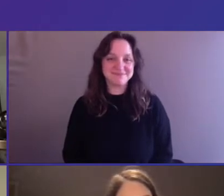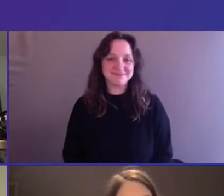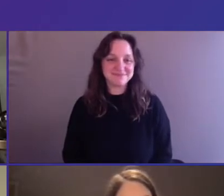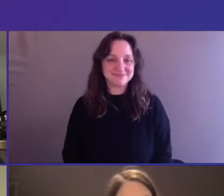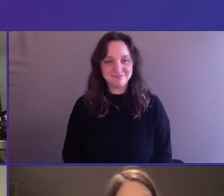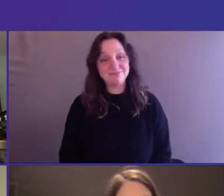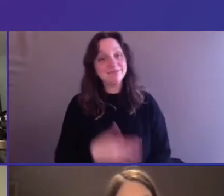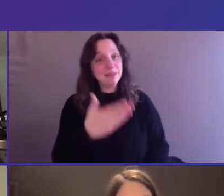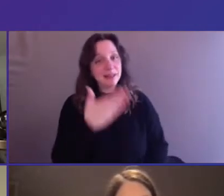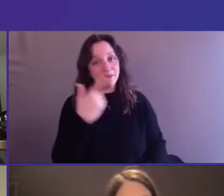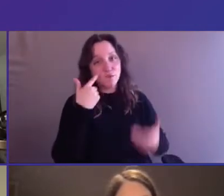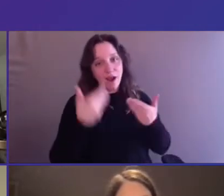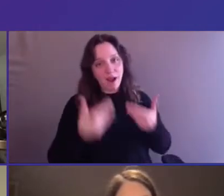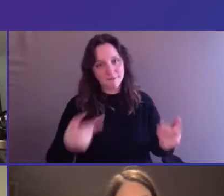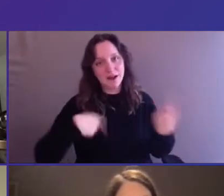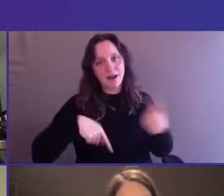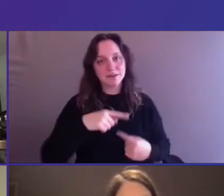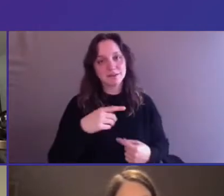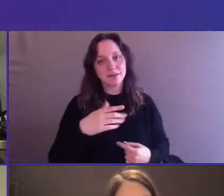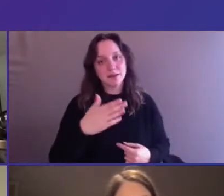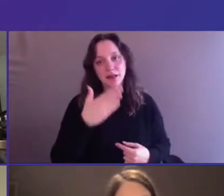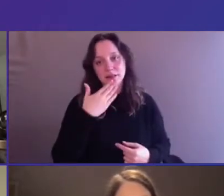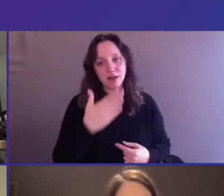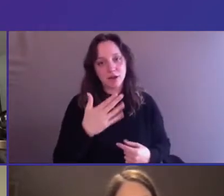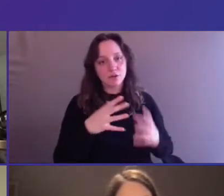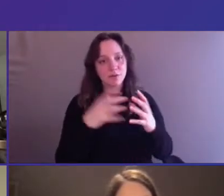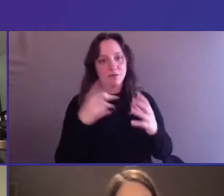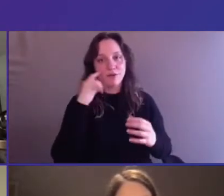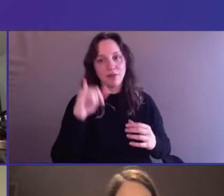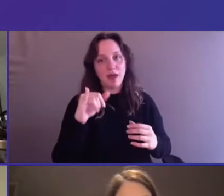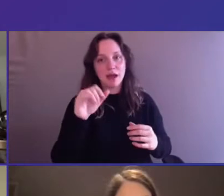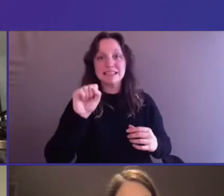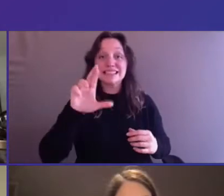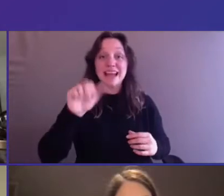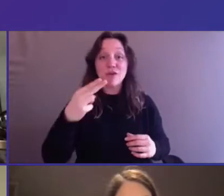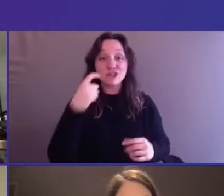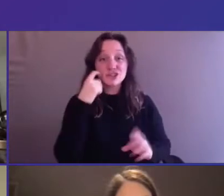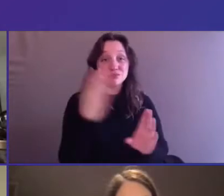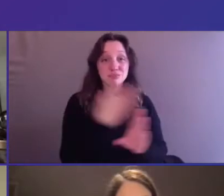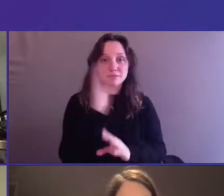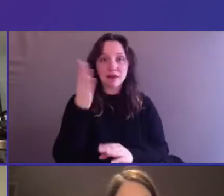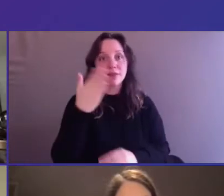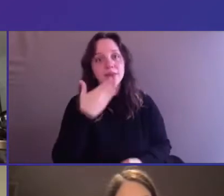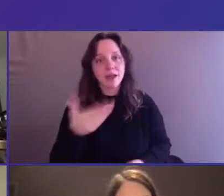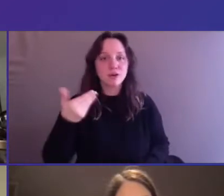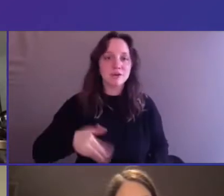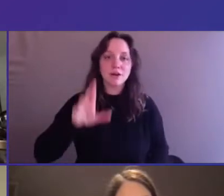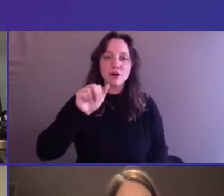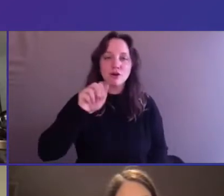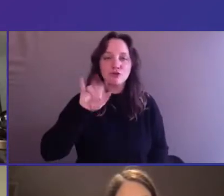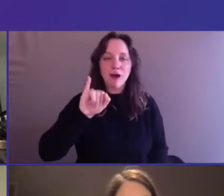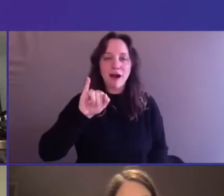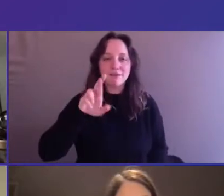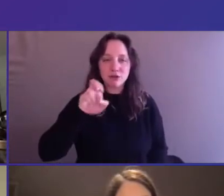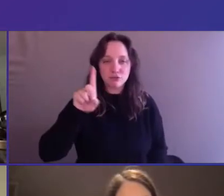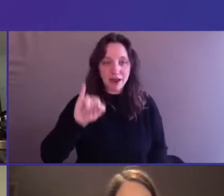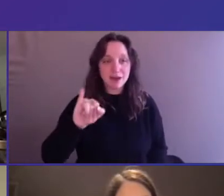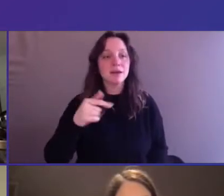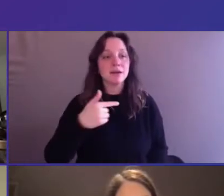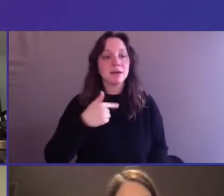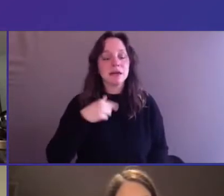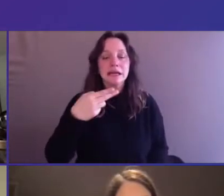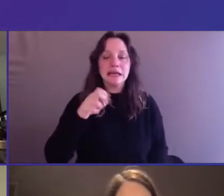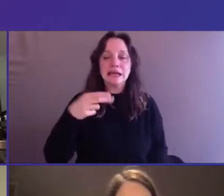Thank you for having us. Thanks so much, Sarah, for that amazing presentation beforehand. I'm Ravi Reddi. My pronouns are he,